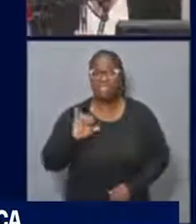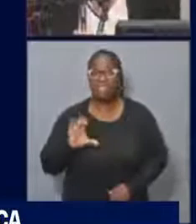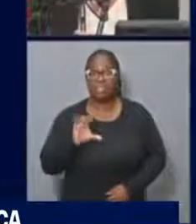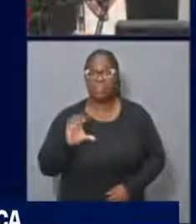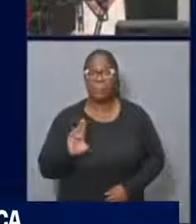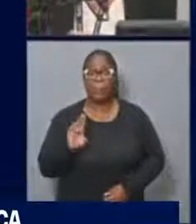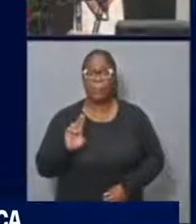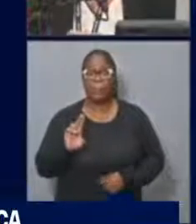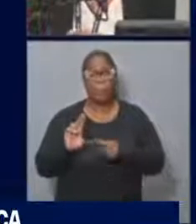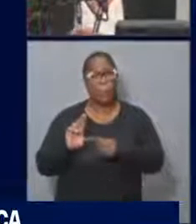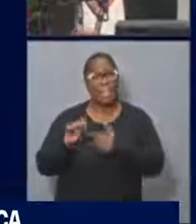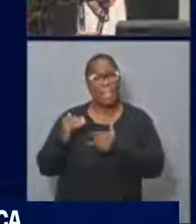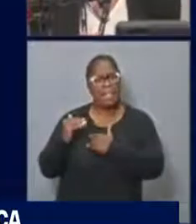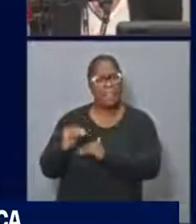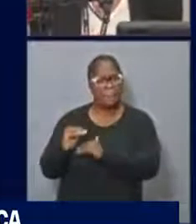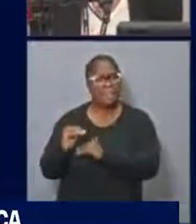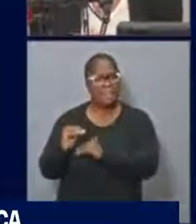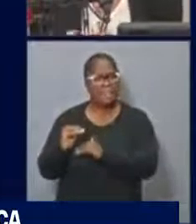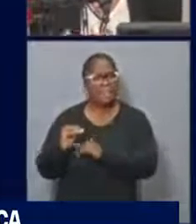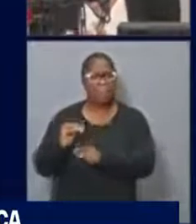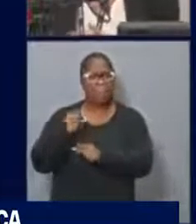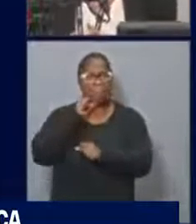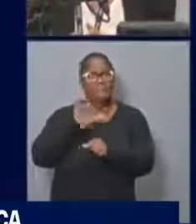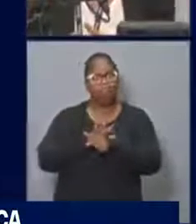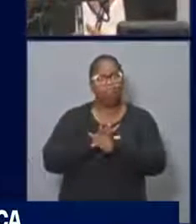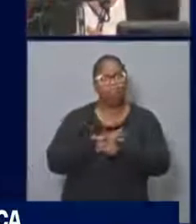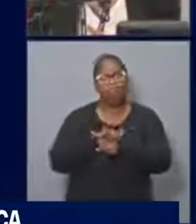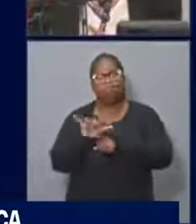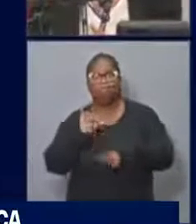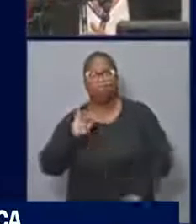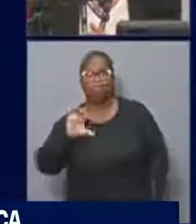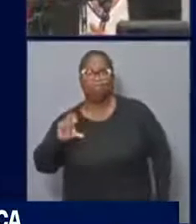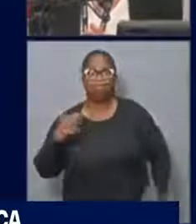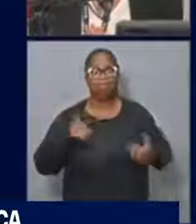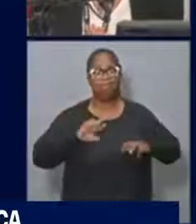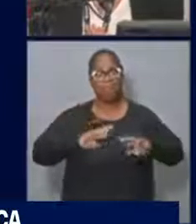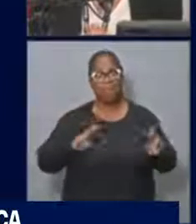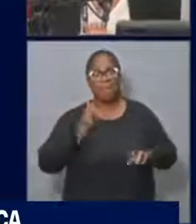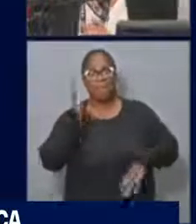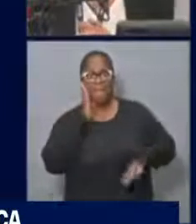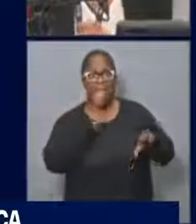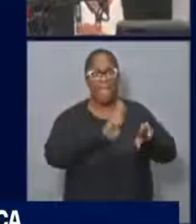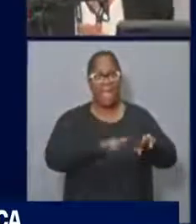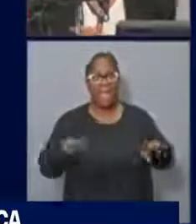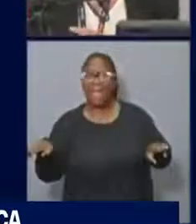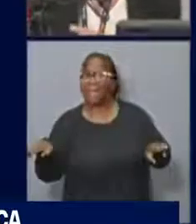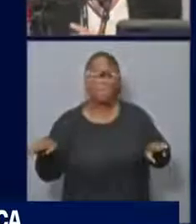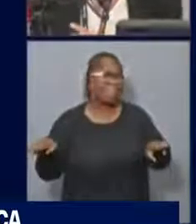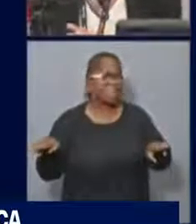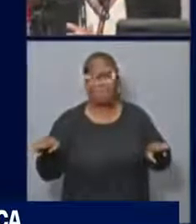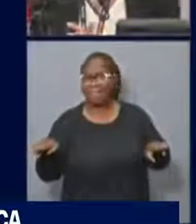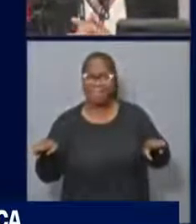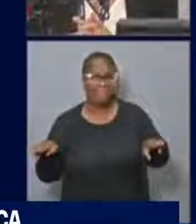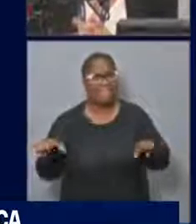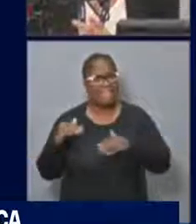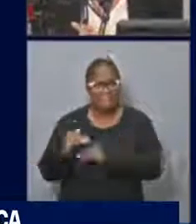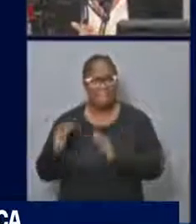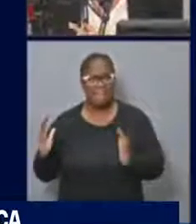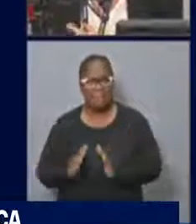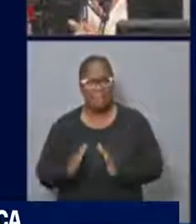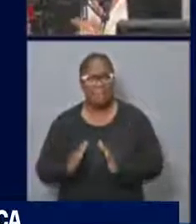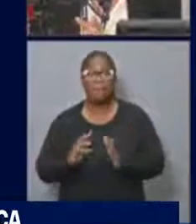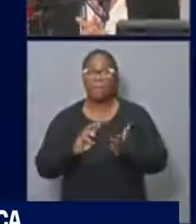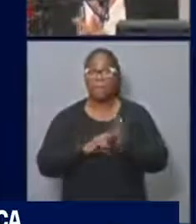is limited. Unfortunately, this is also further evidence that we should probably expect to see an